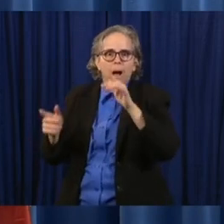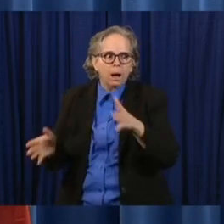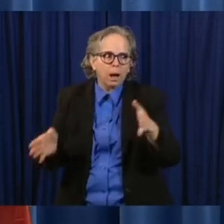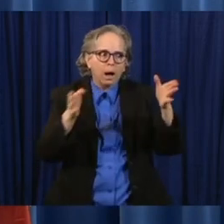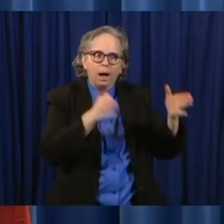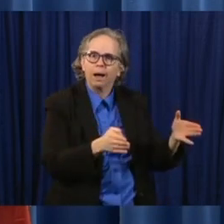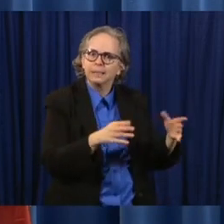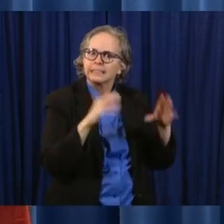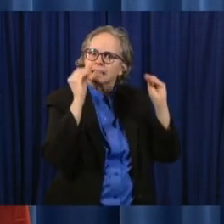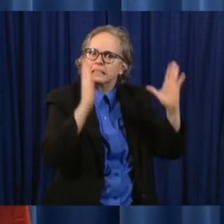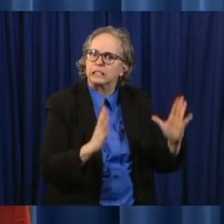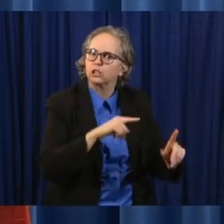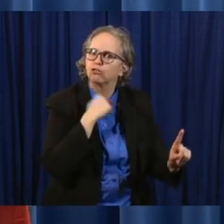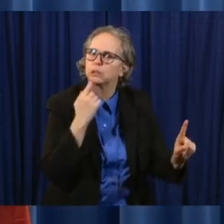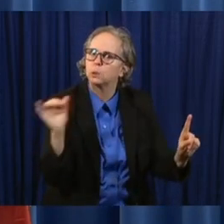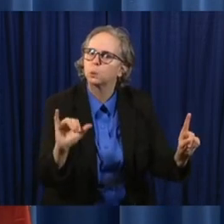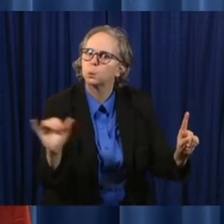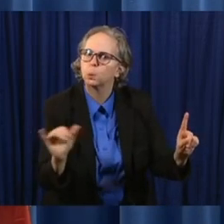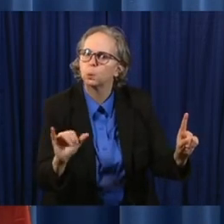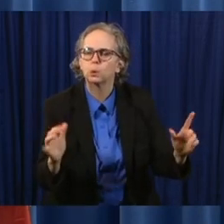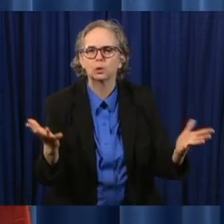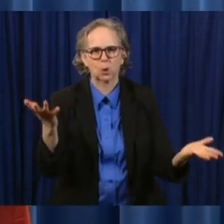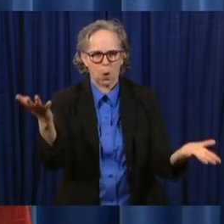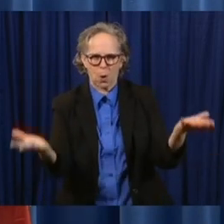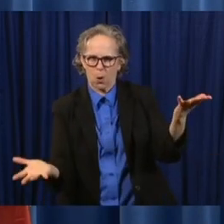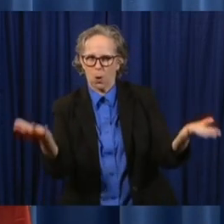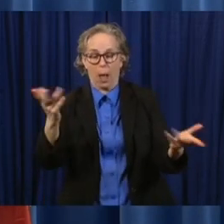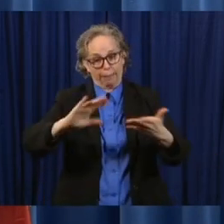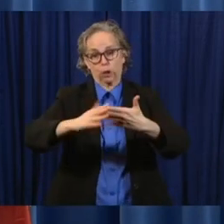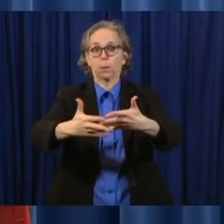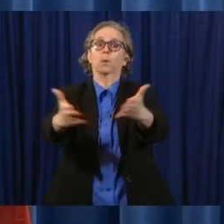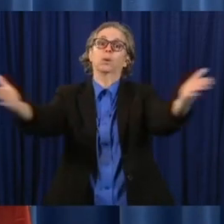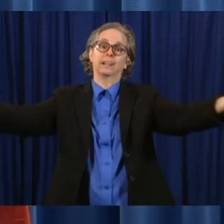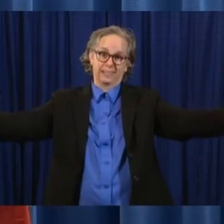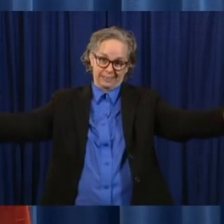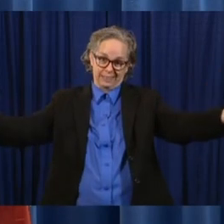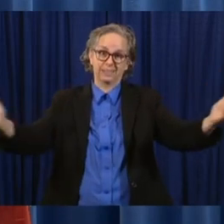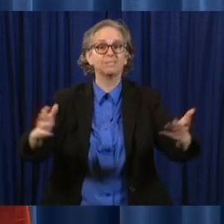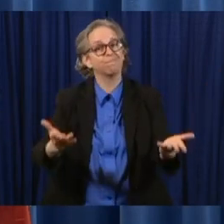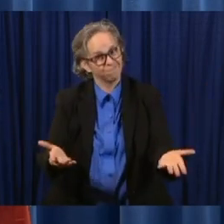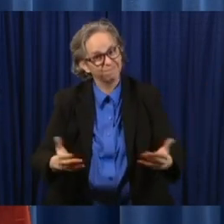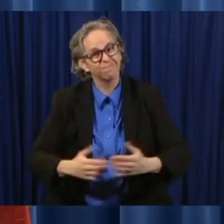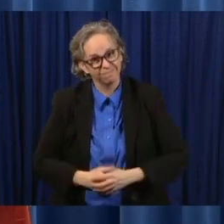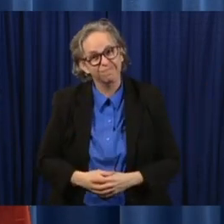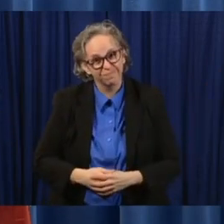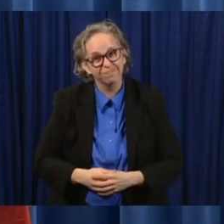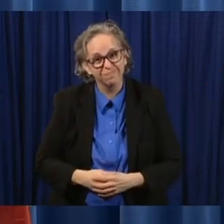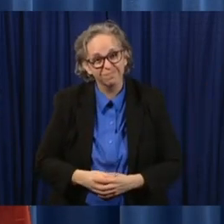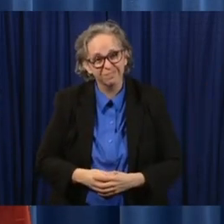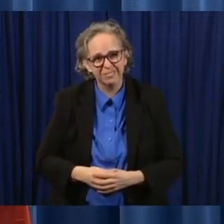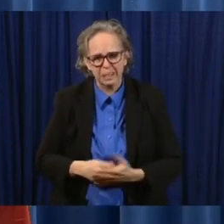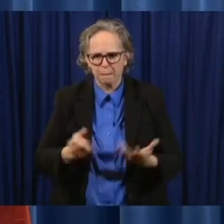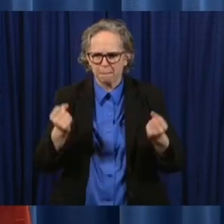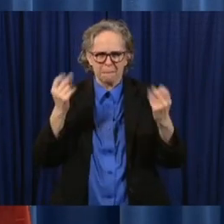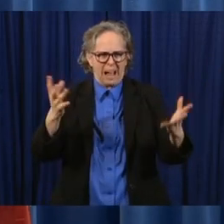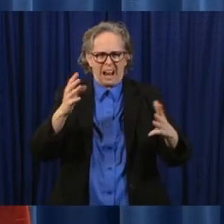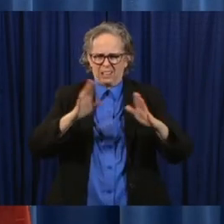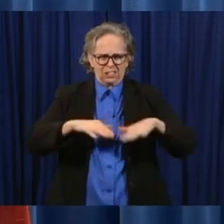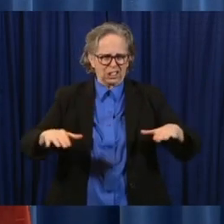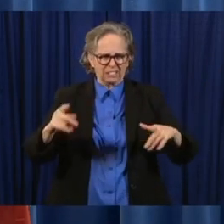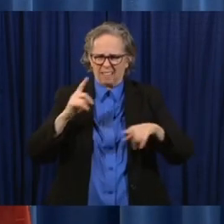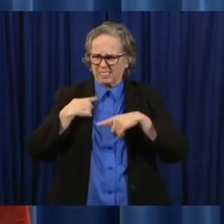and ultimately the risk to the community, with a number of kids from a number of families coming